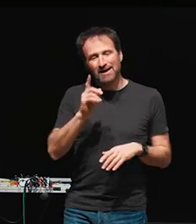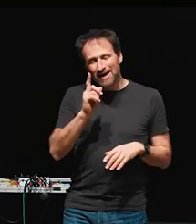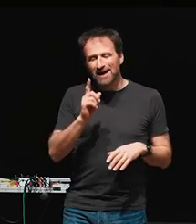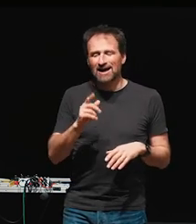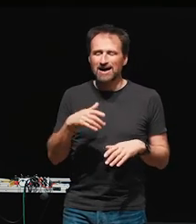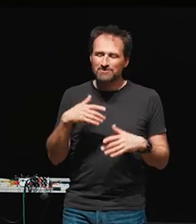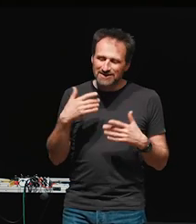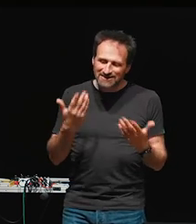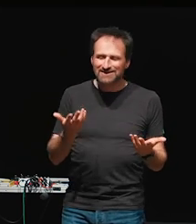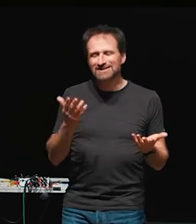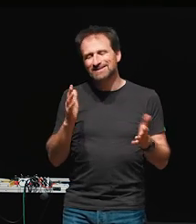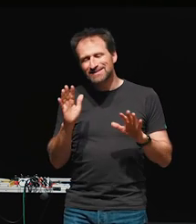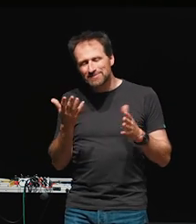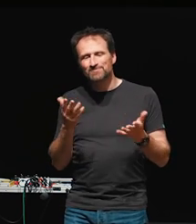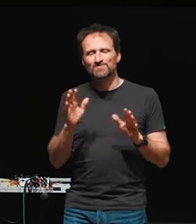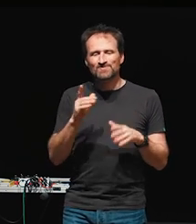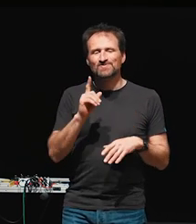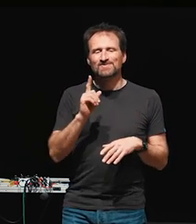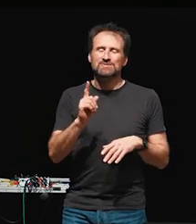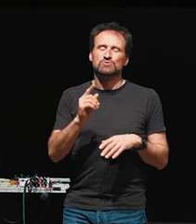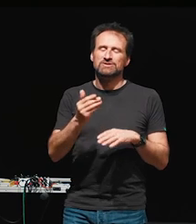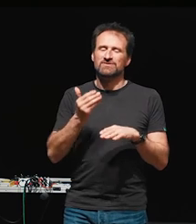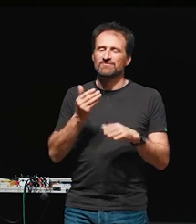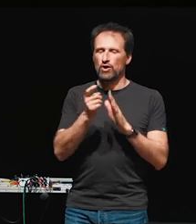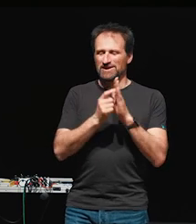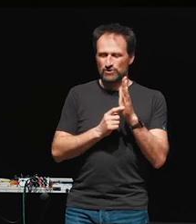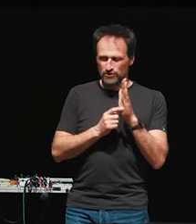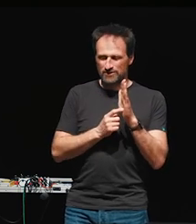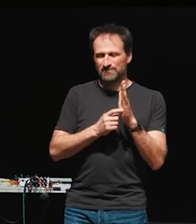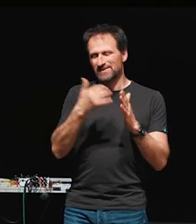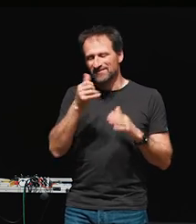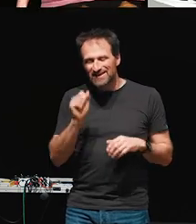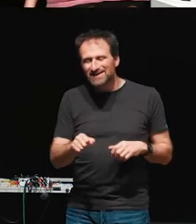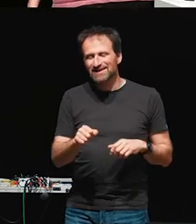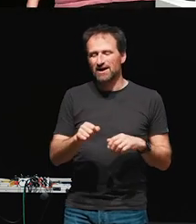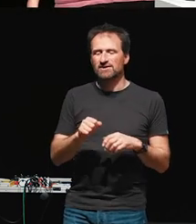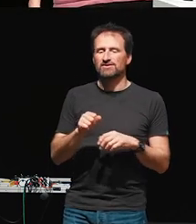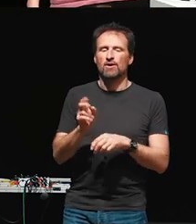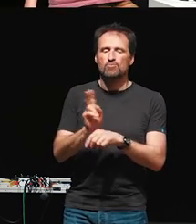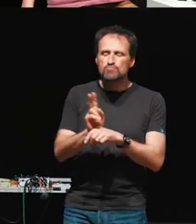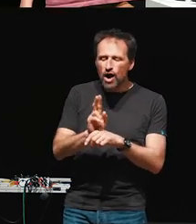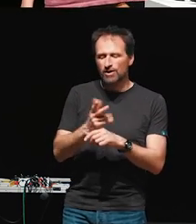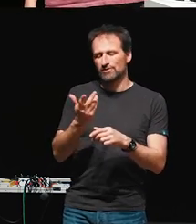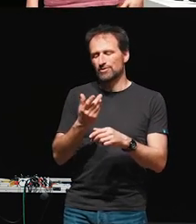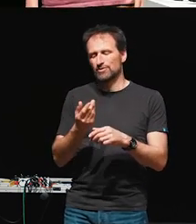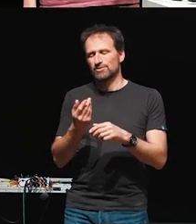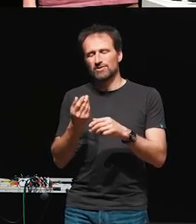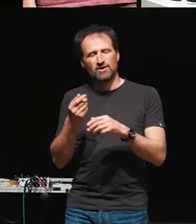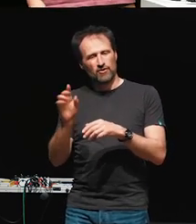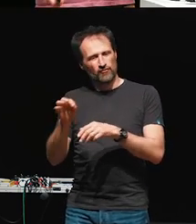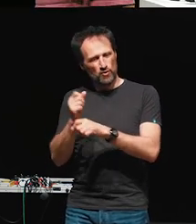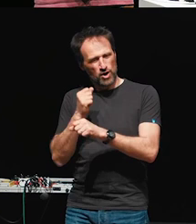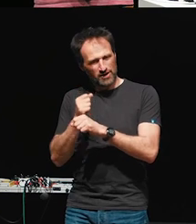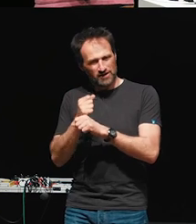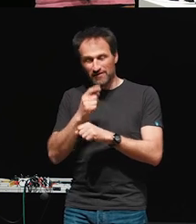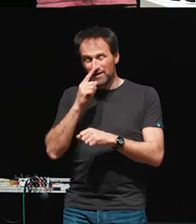this. Mainly, how do we mock or stub external calls in a worker? If your web worker is making calls to an external database or an